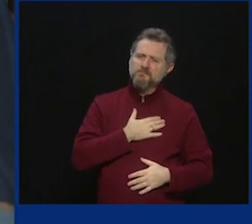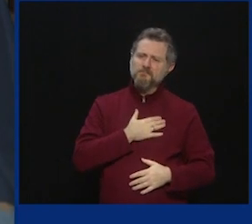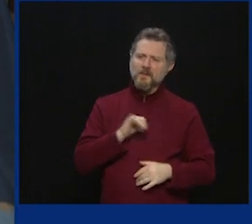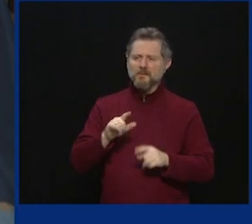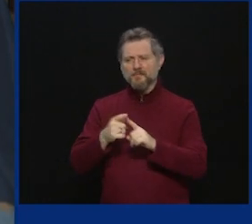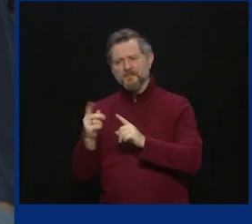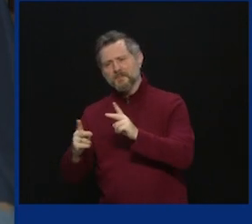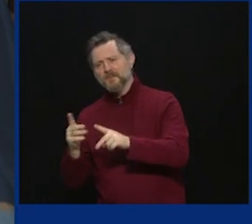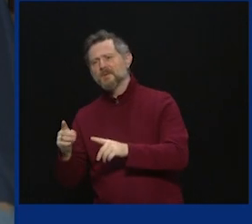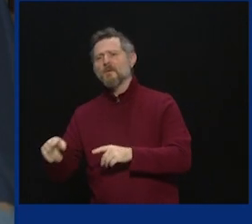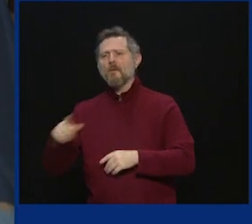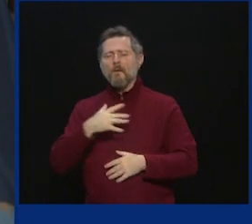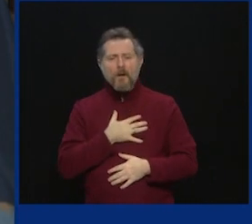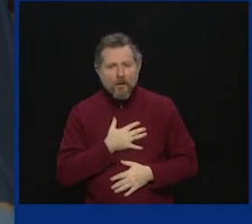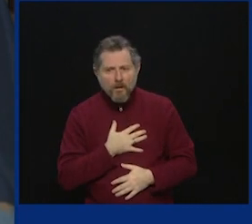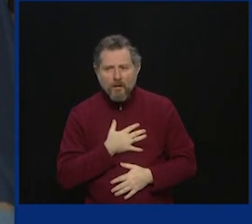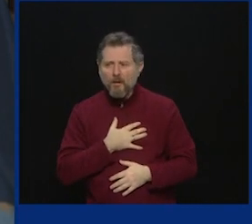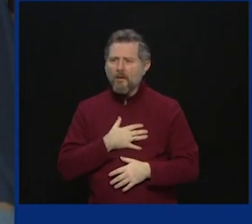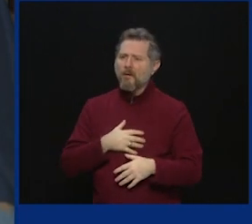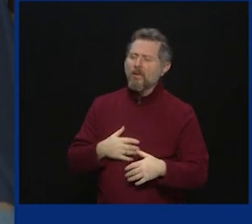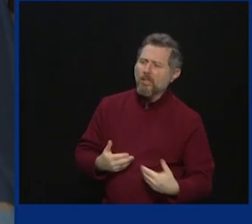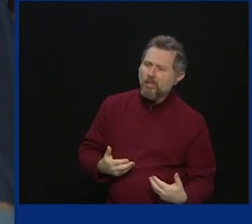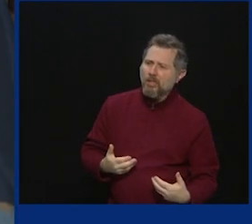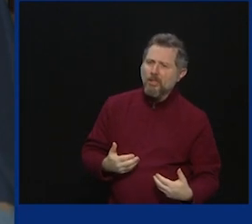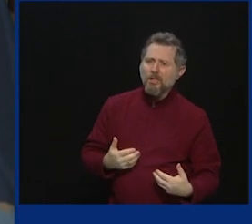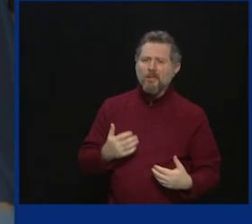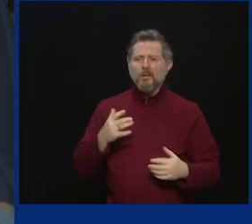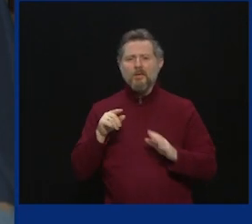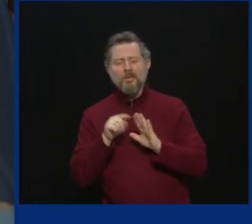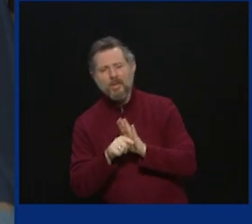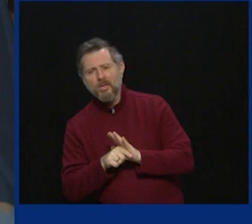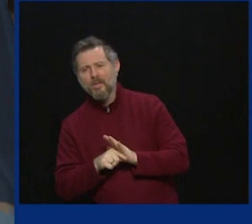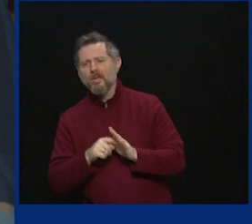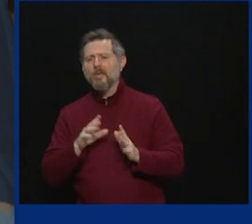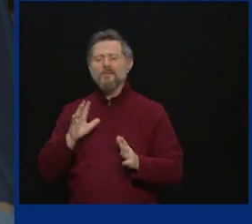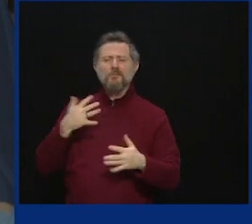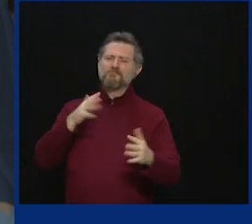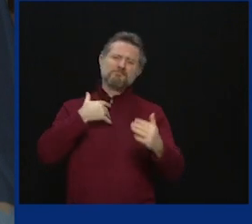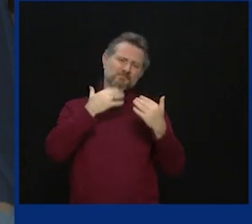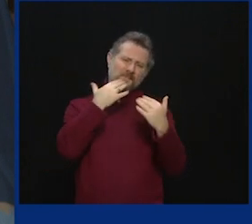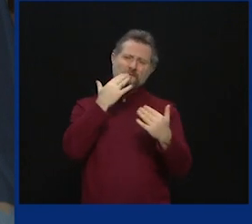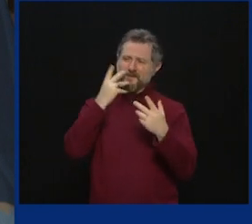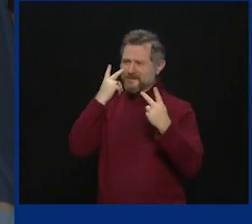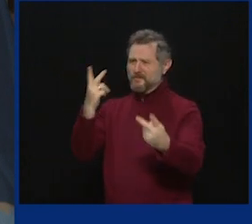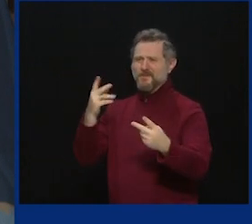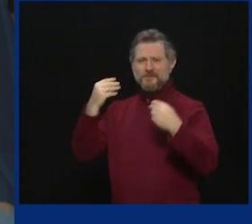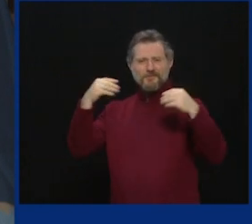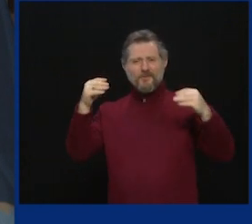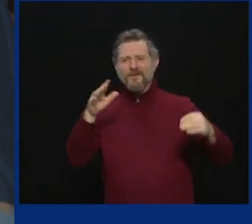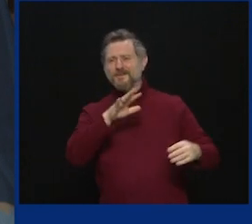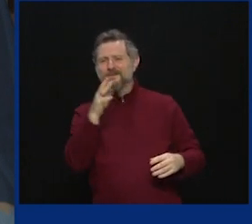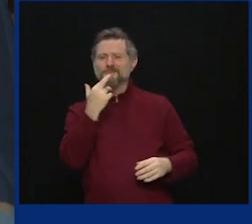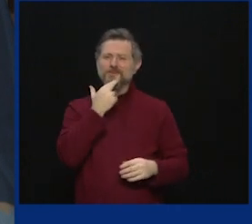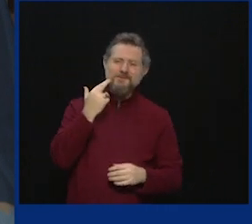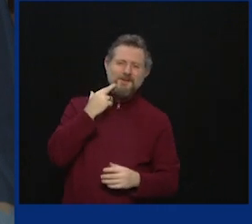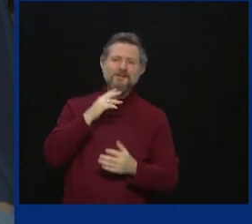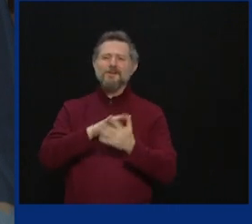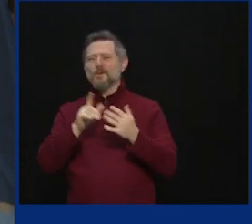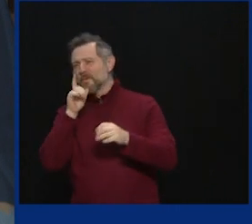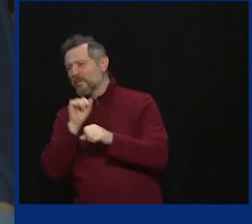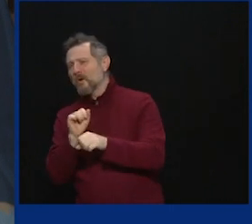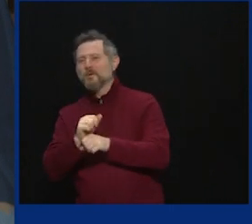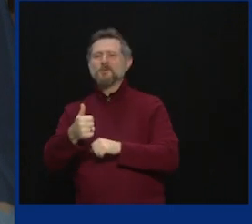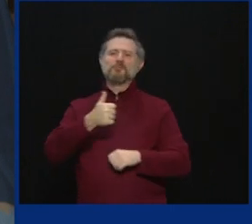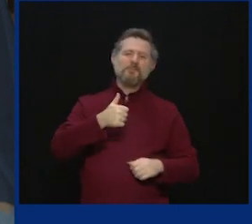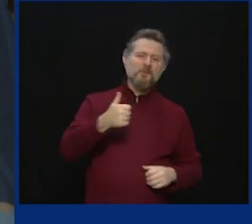feel that this is just, they feel taken for granted. So please thank everyone you see in the stores, the restaurants, the transit workers. Thank them